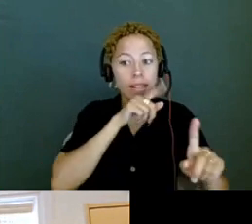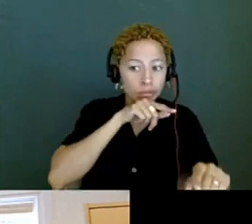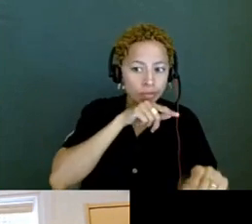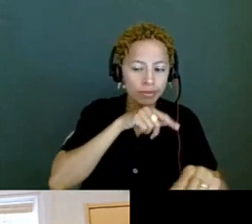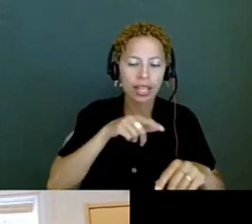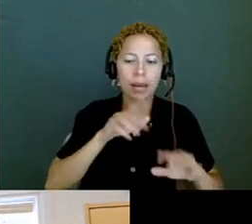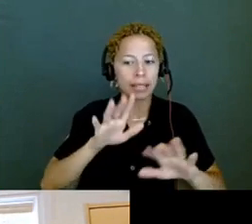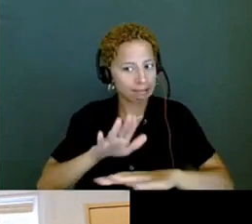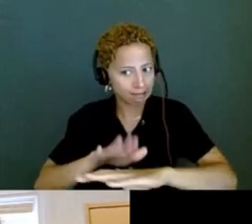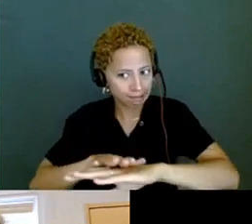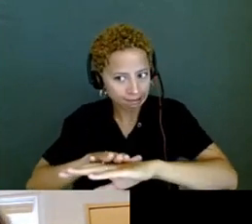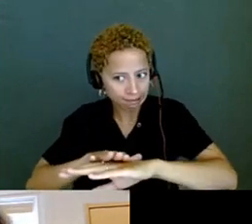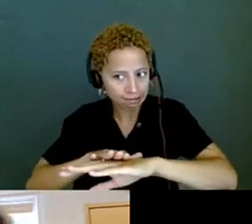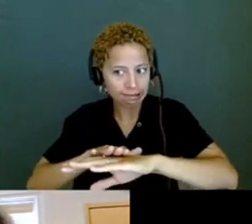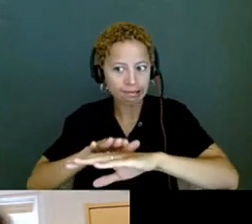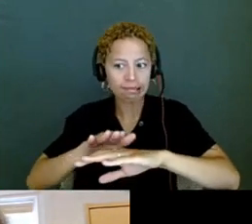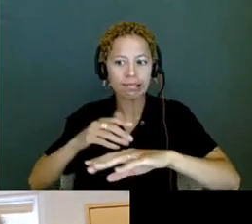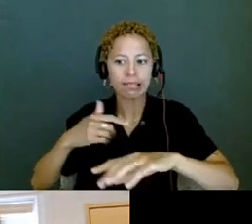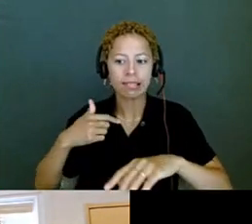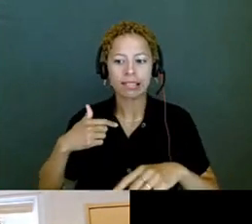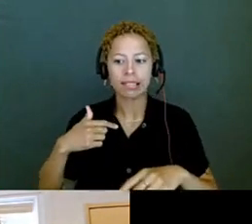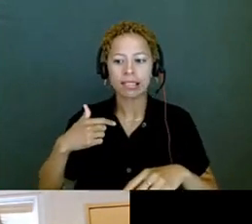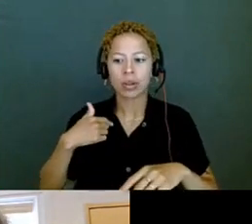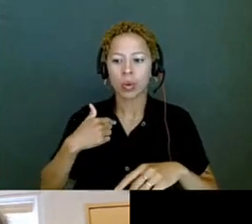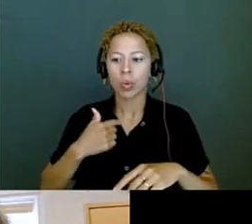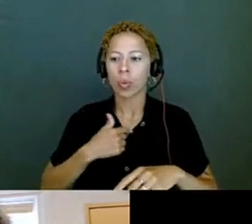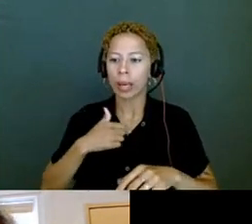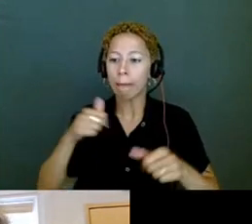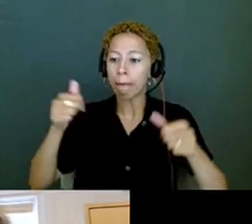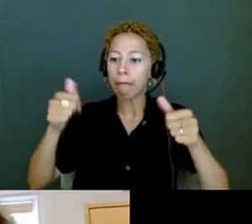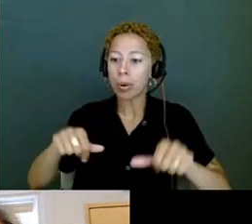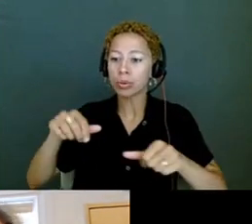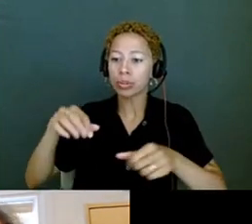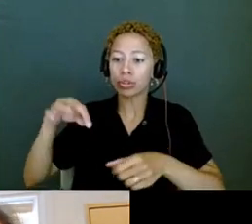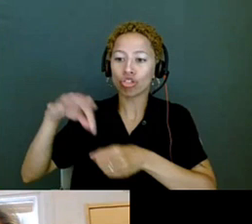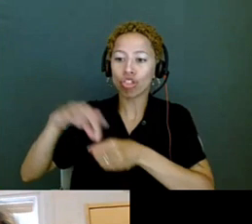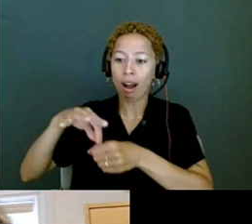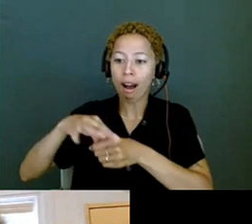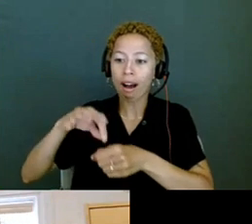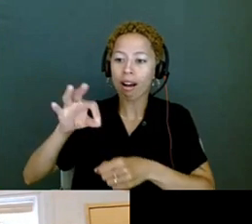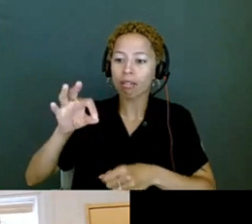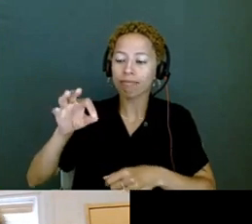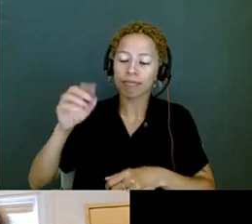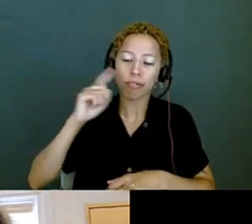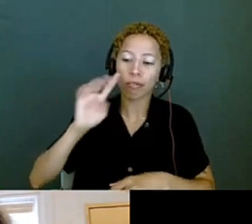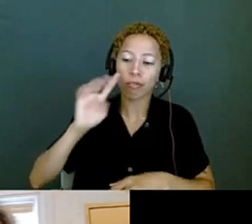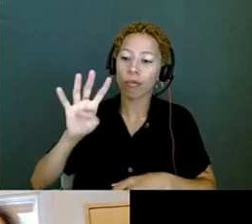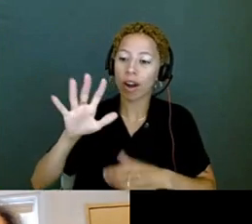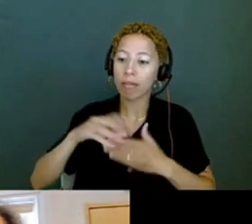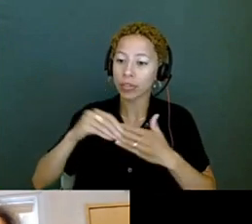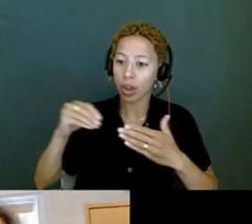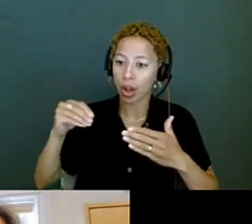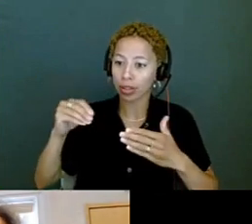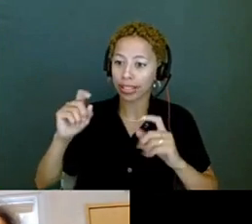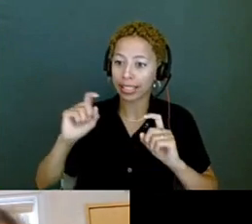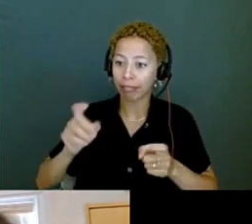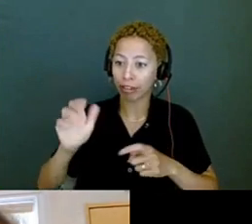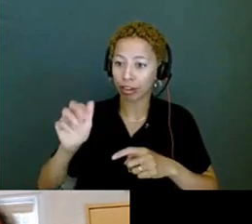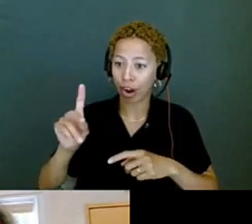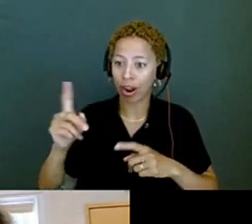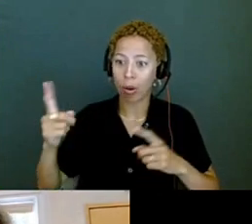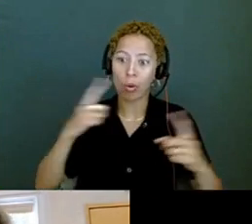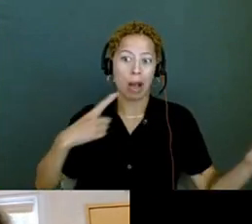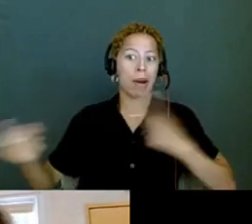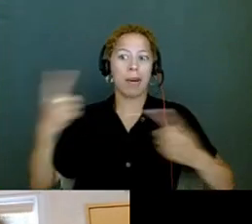When we posted a draw on that for a $25 Tim Hortons gift card, we got responses from all over the